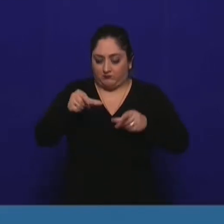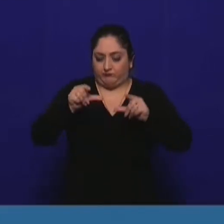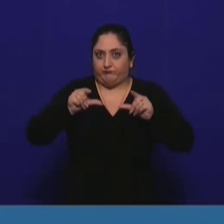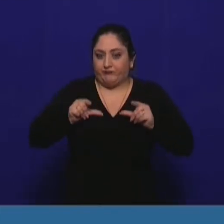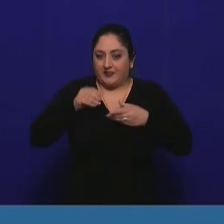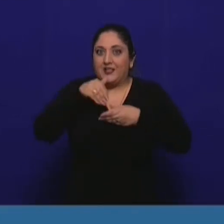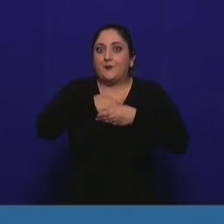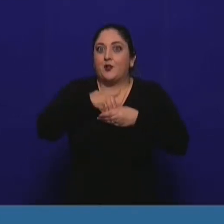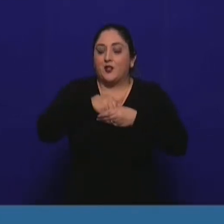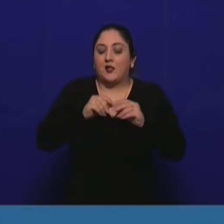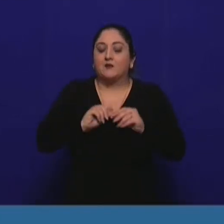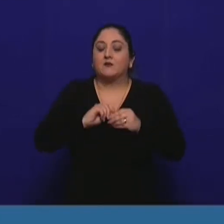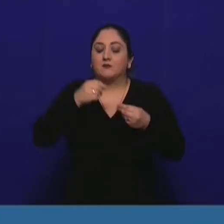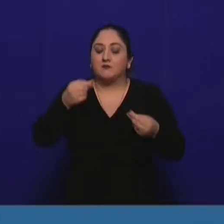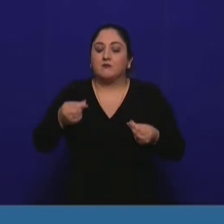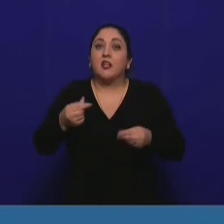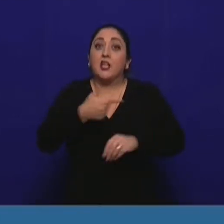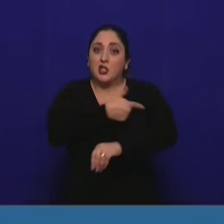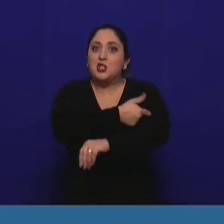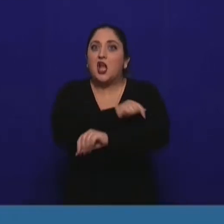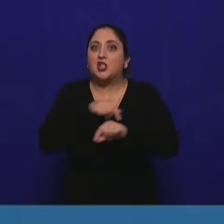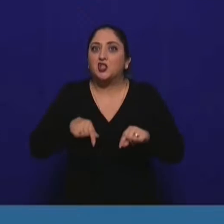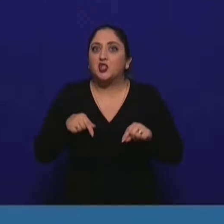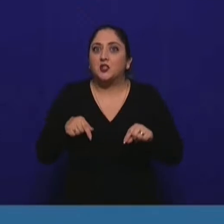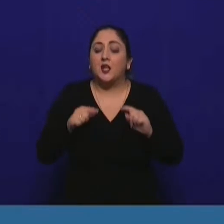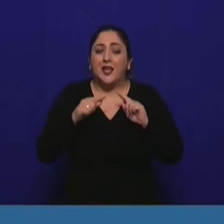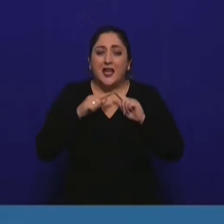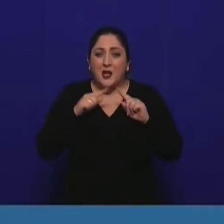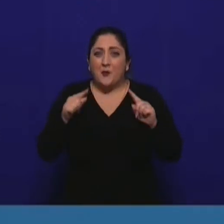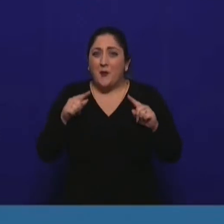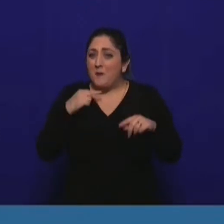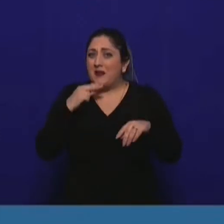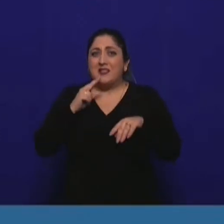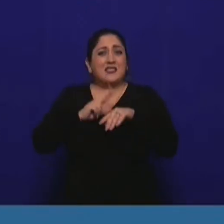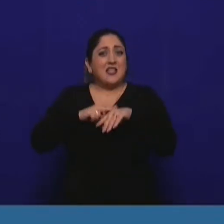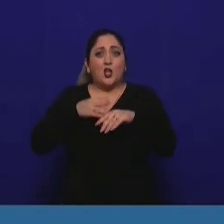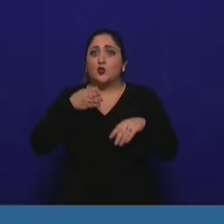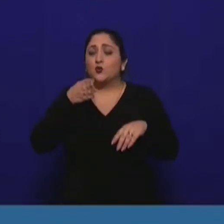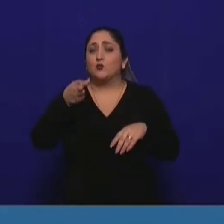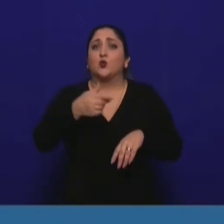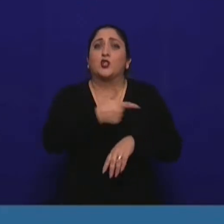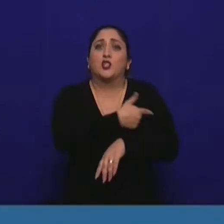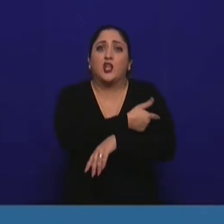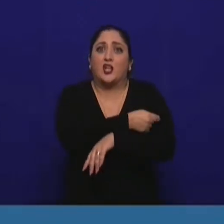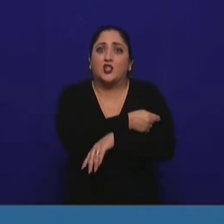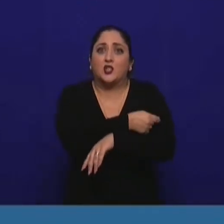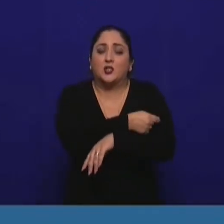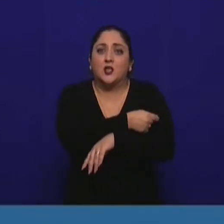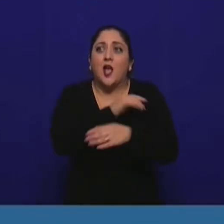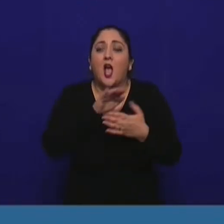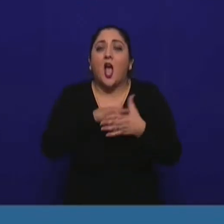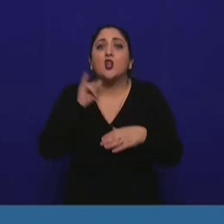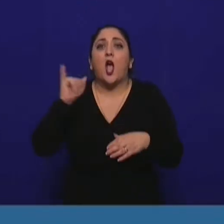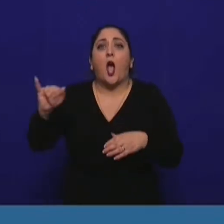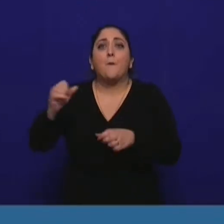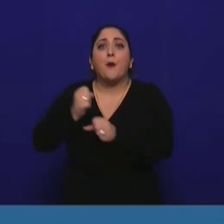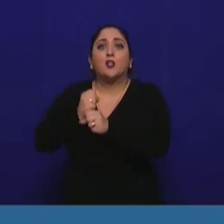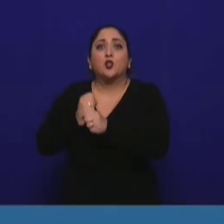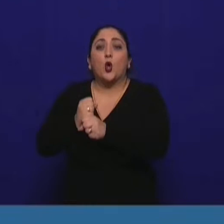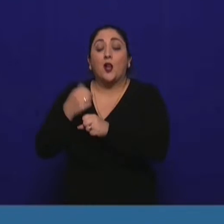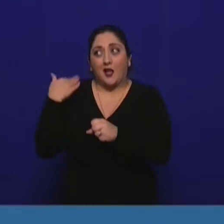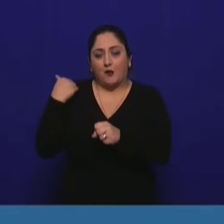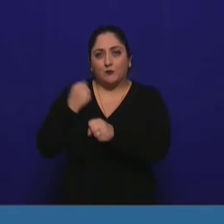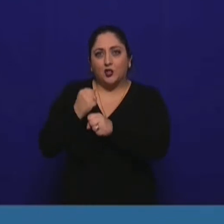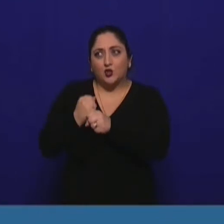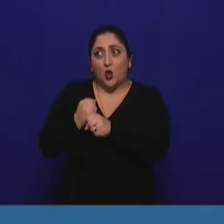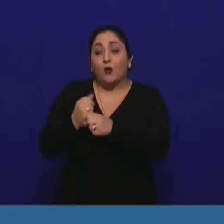u minħabba raġunijiet ta' xogħol ma tkunx tista'. Tax-xogħol huwa obbligat illi ħalli lill-persuna tmur tieħu